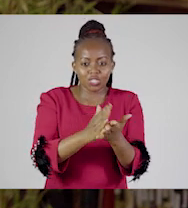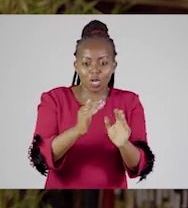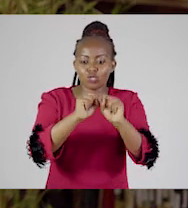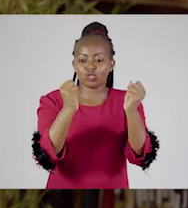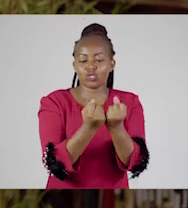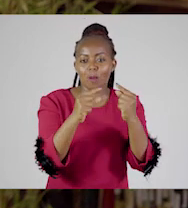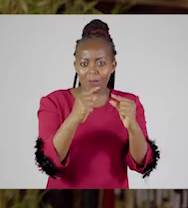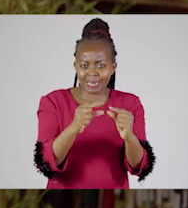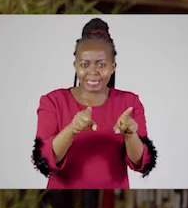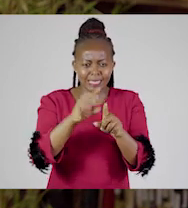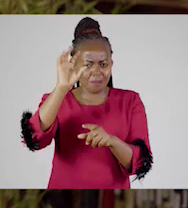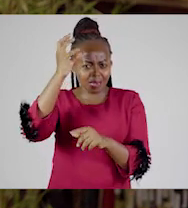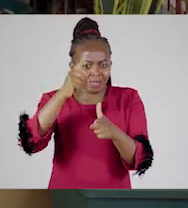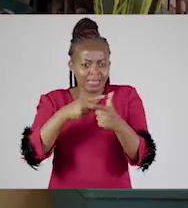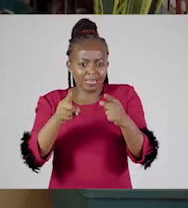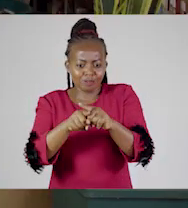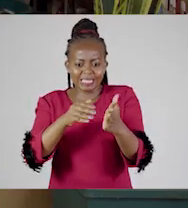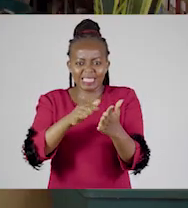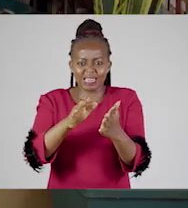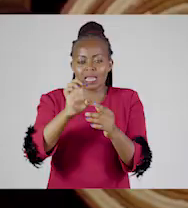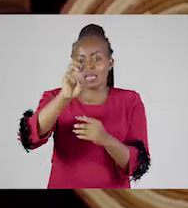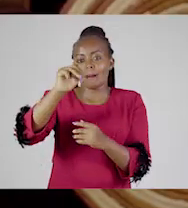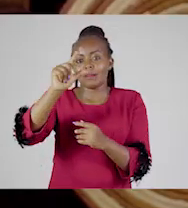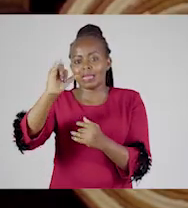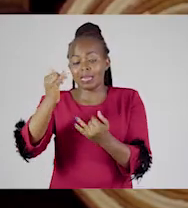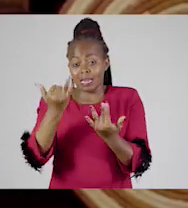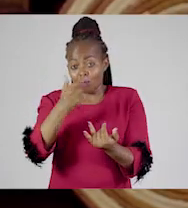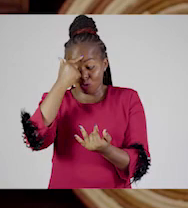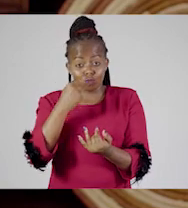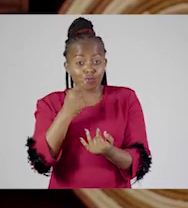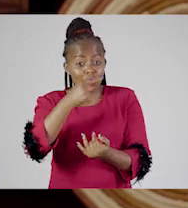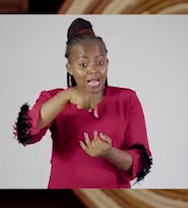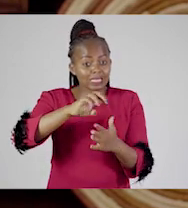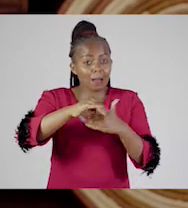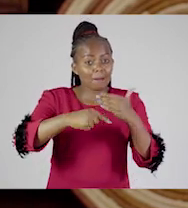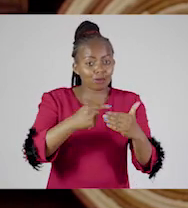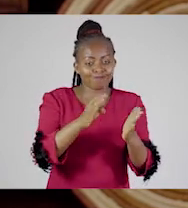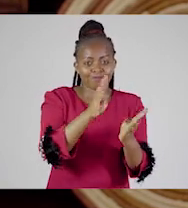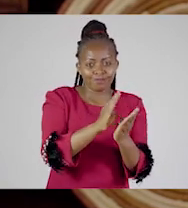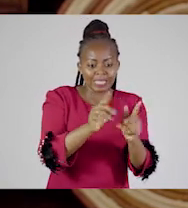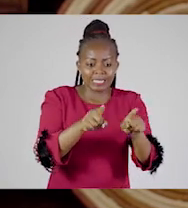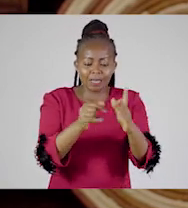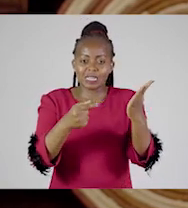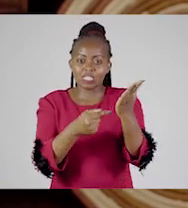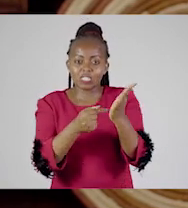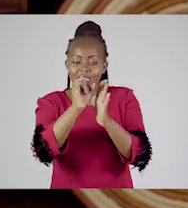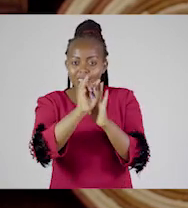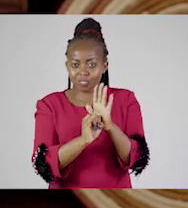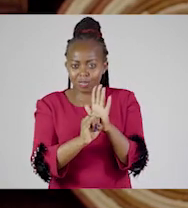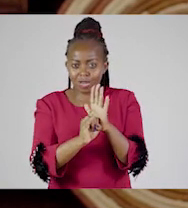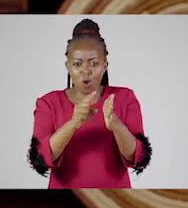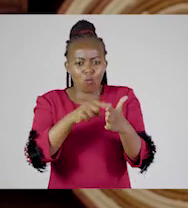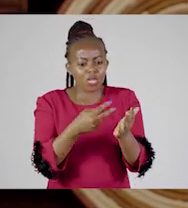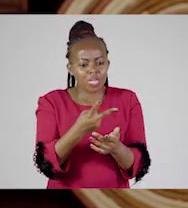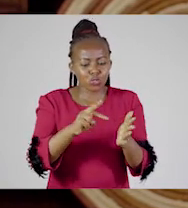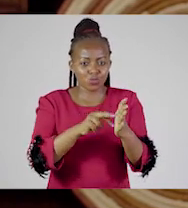social media, store in the cloud, or even send via, let's say, email? And now that you've told us about archiving and digitization and